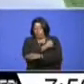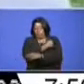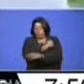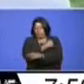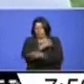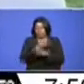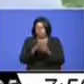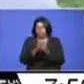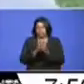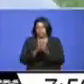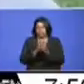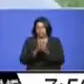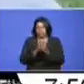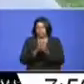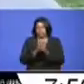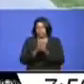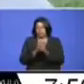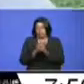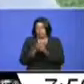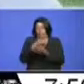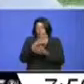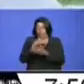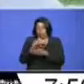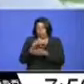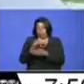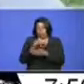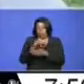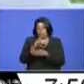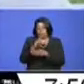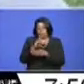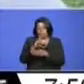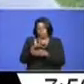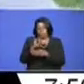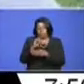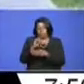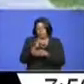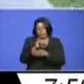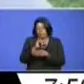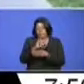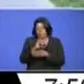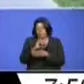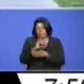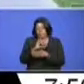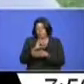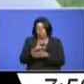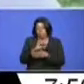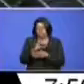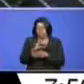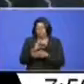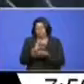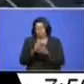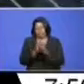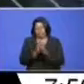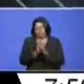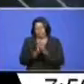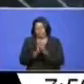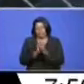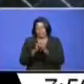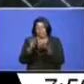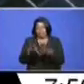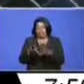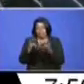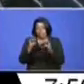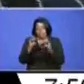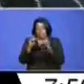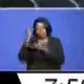those concerns and obviously antibiotics and different things to try and help prevent those issues. Adoption